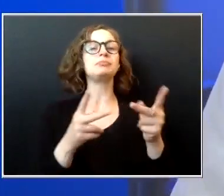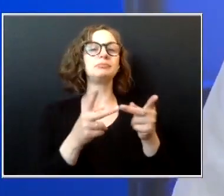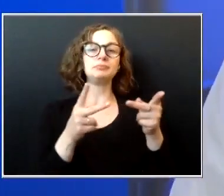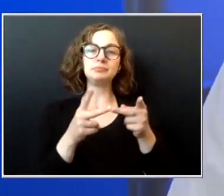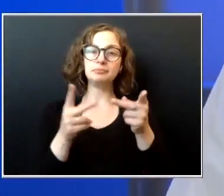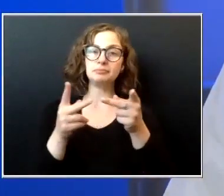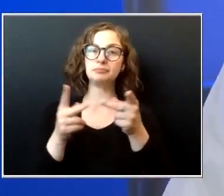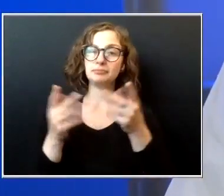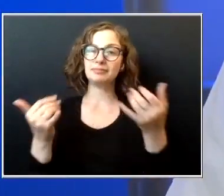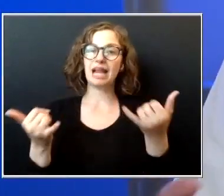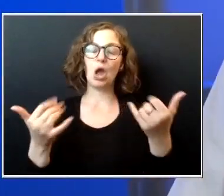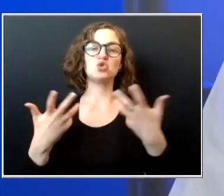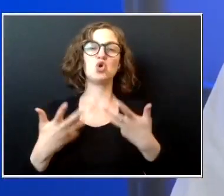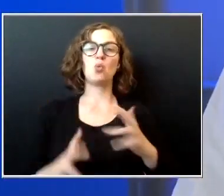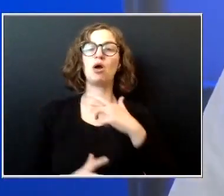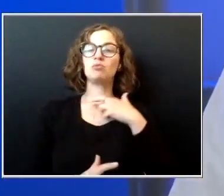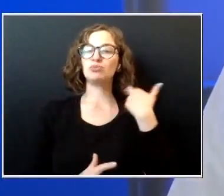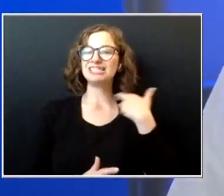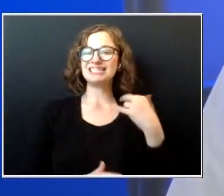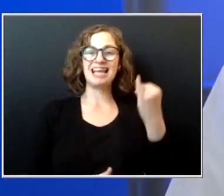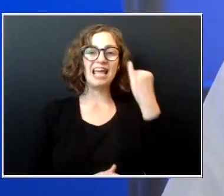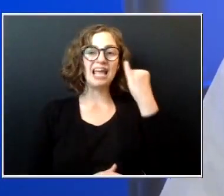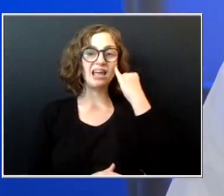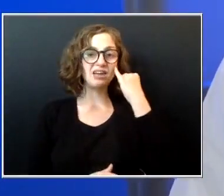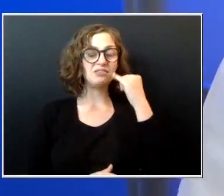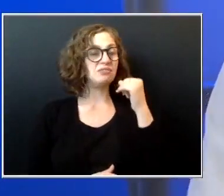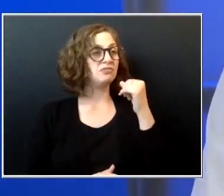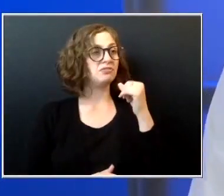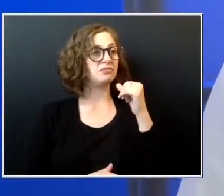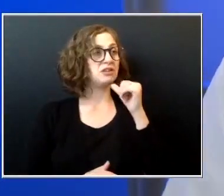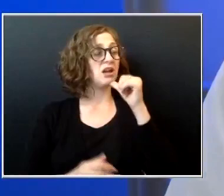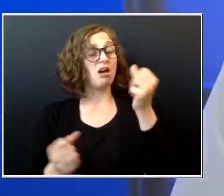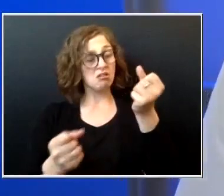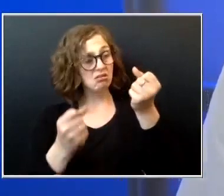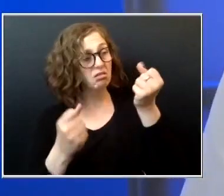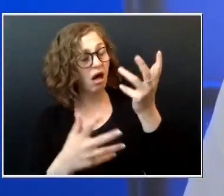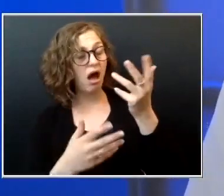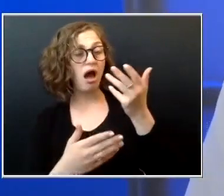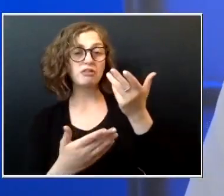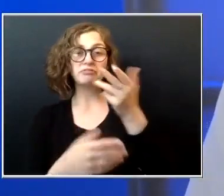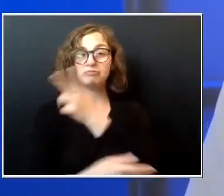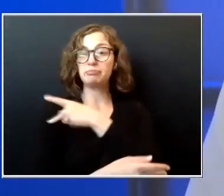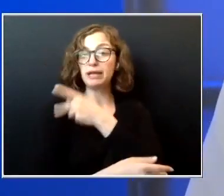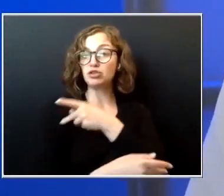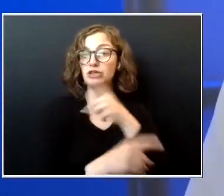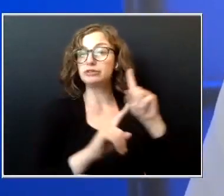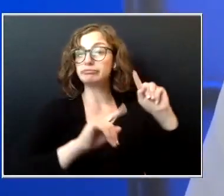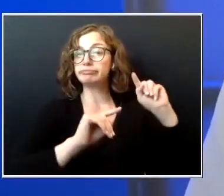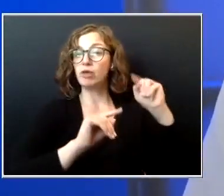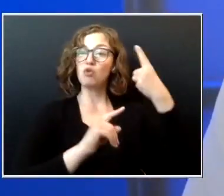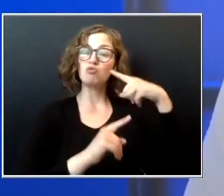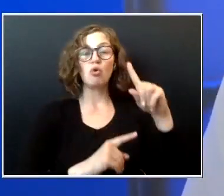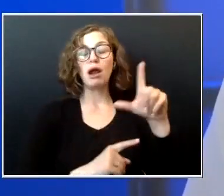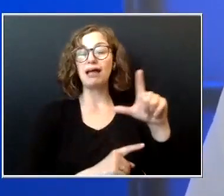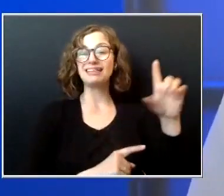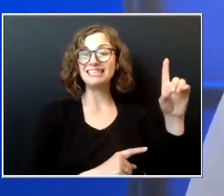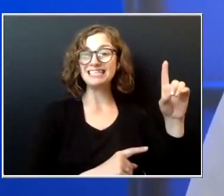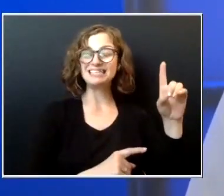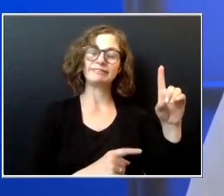don't have good volume of patients coming through the doors through a labor and delivery service, because this business is certainly